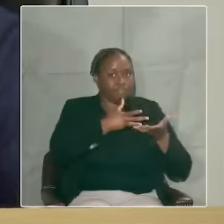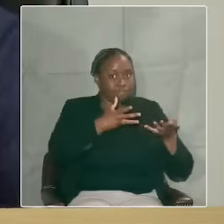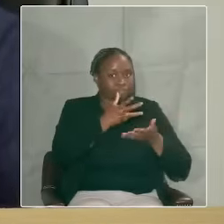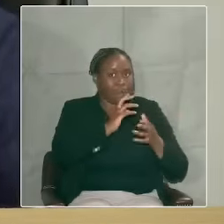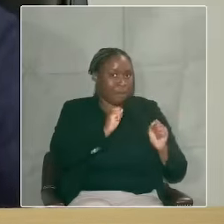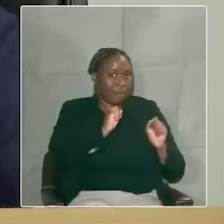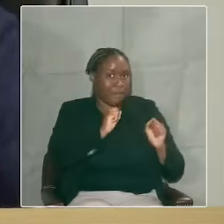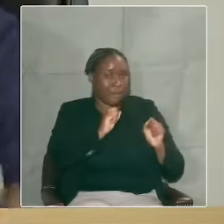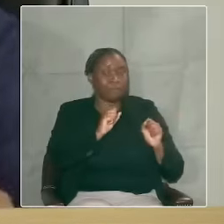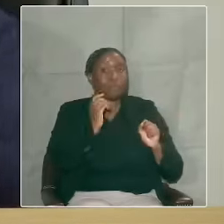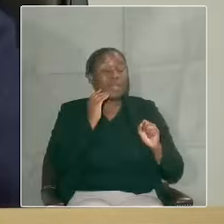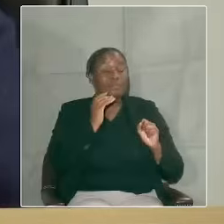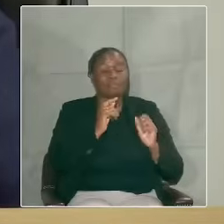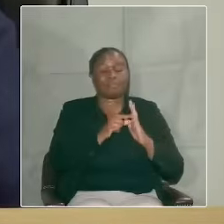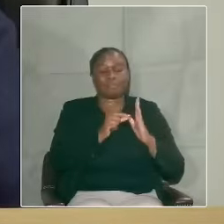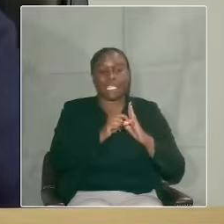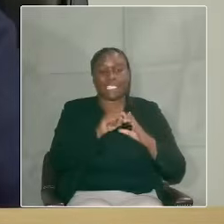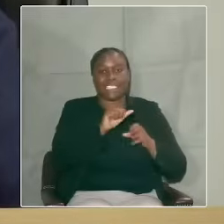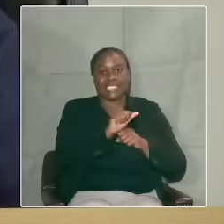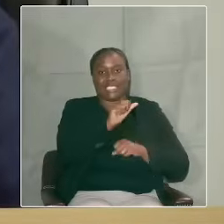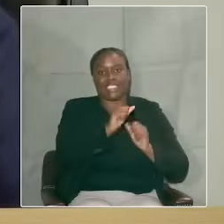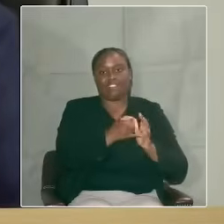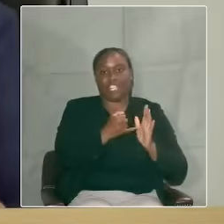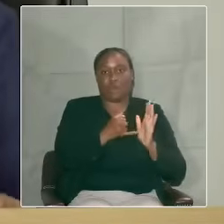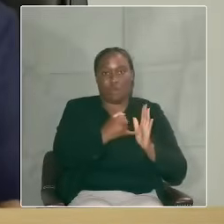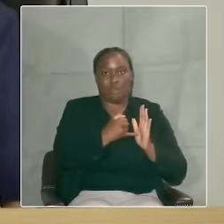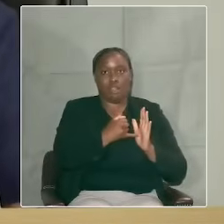of January